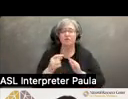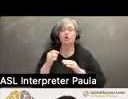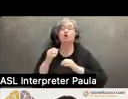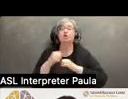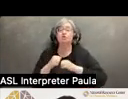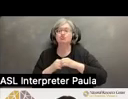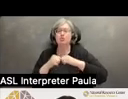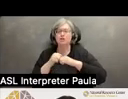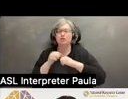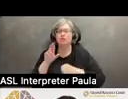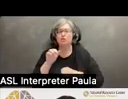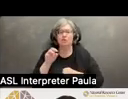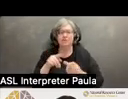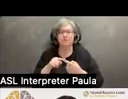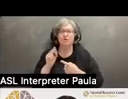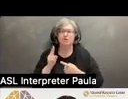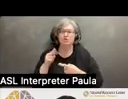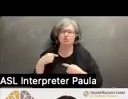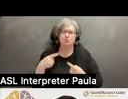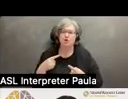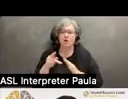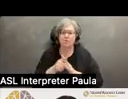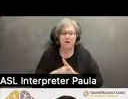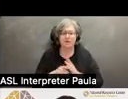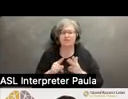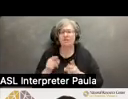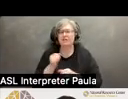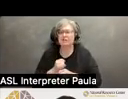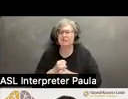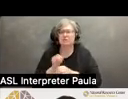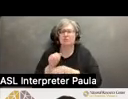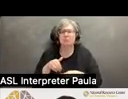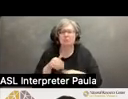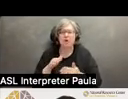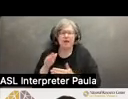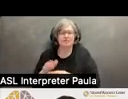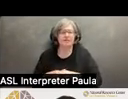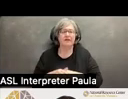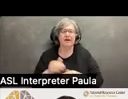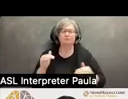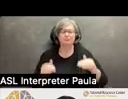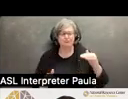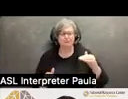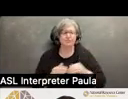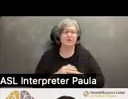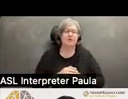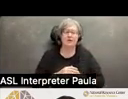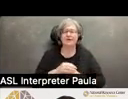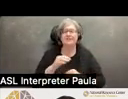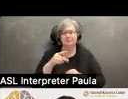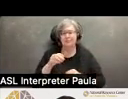historical policies, institutional practices, and cultural narratives that perpetuate racial inequity put people of color